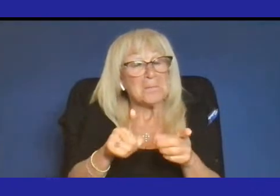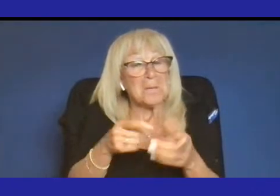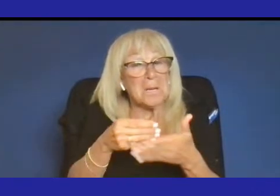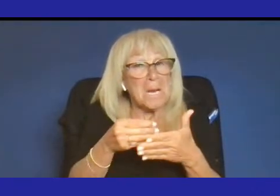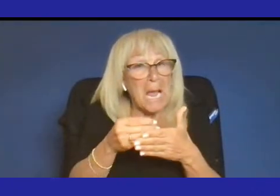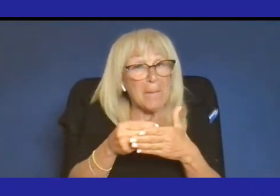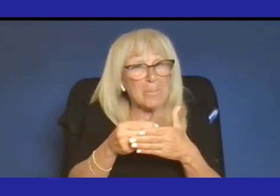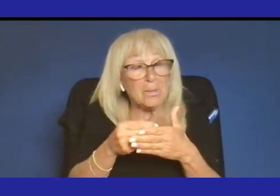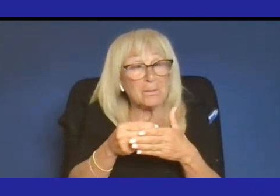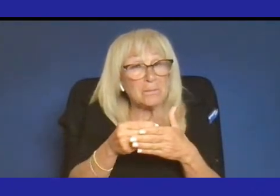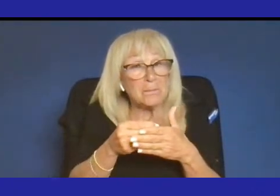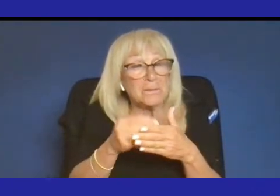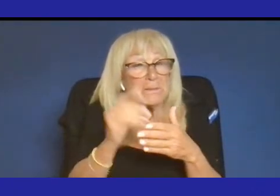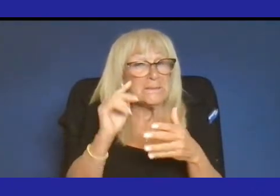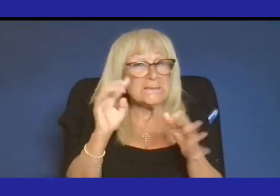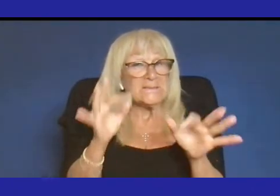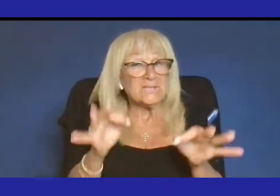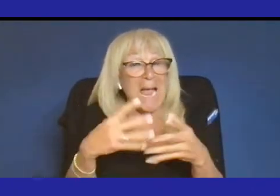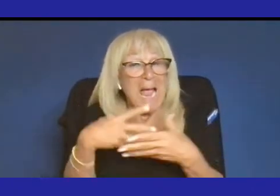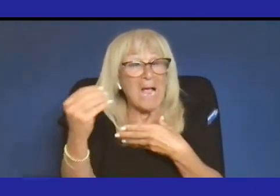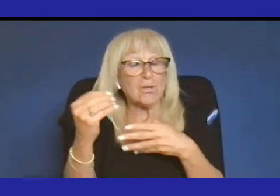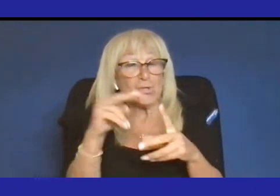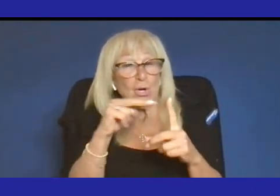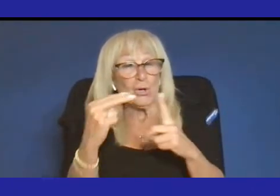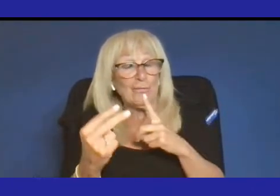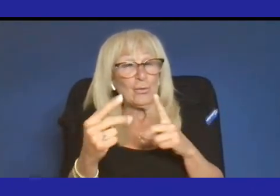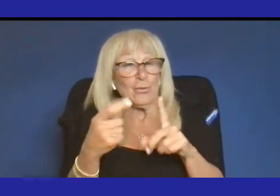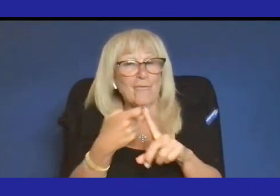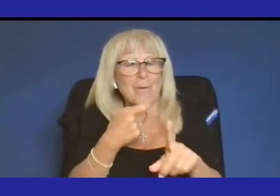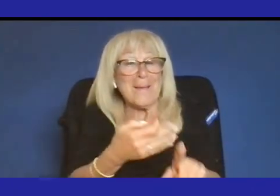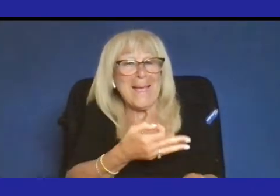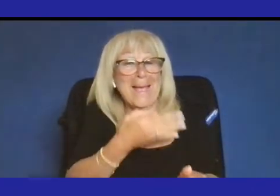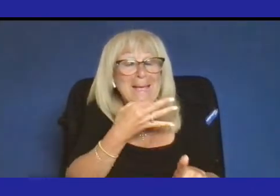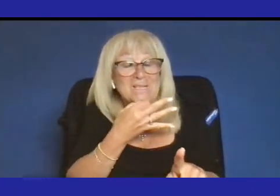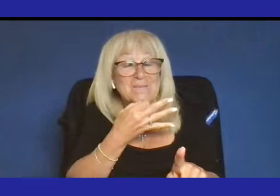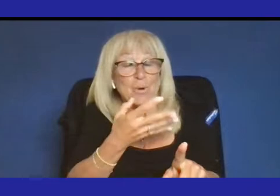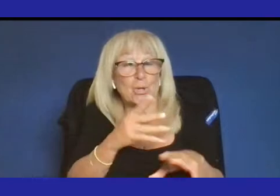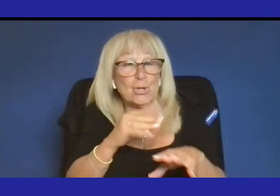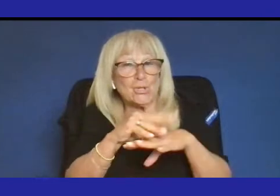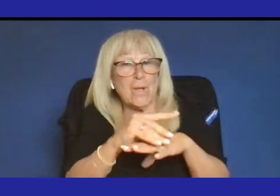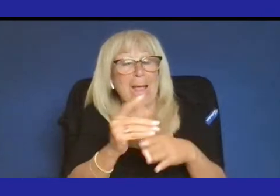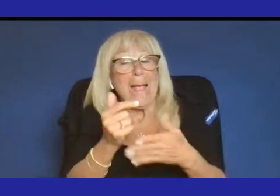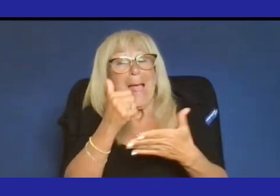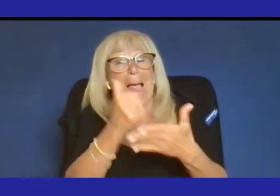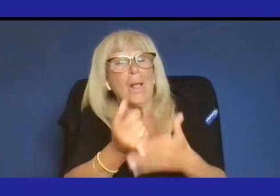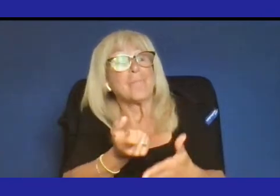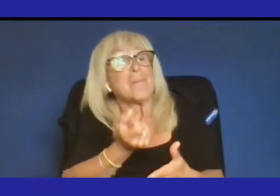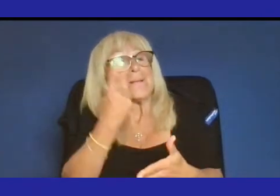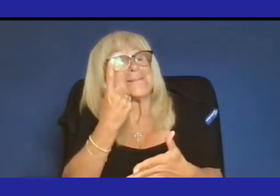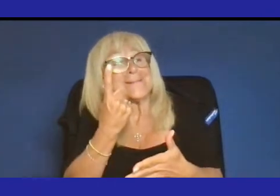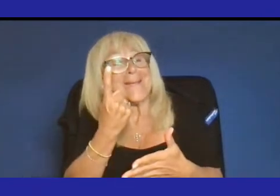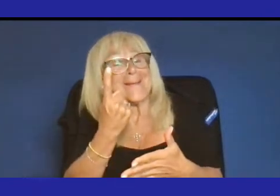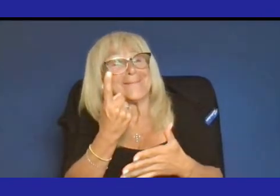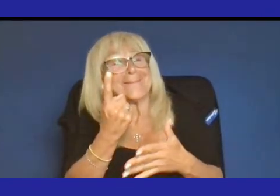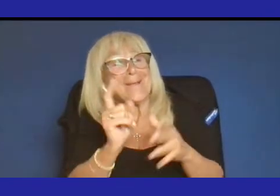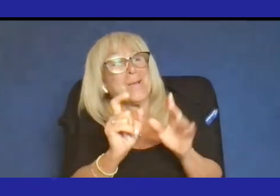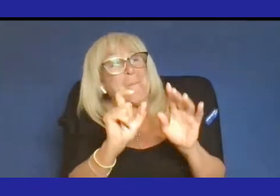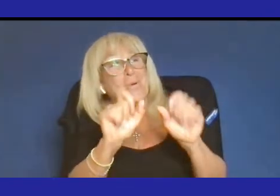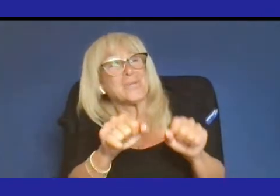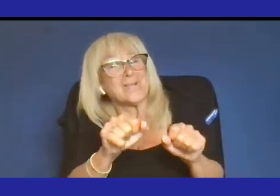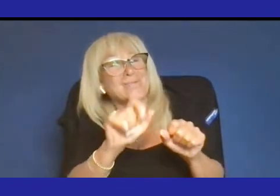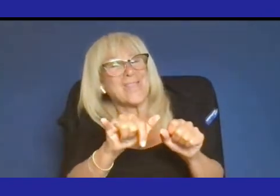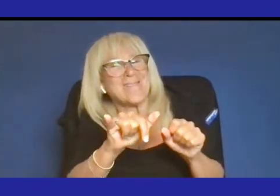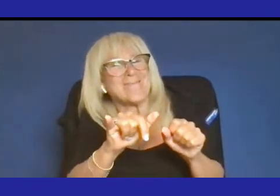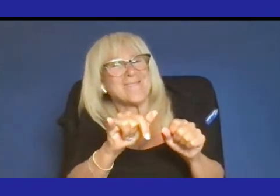outside view from an expert consultant might help them enhance their thinking by understanding the potential of everything that exists at that site. Does